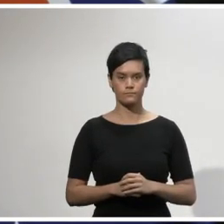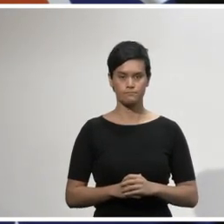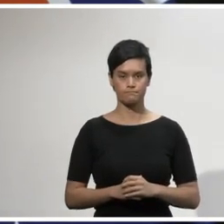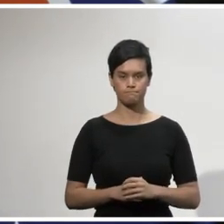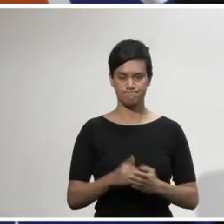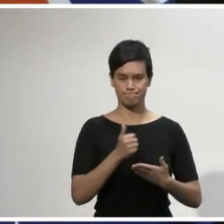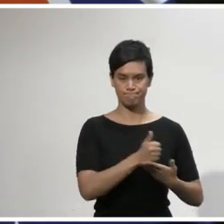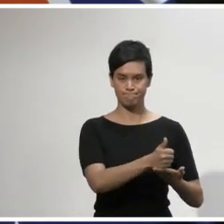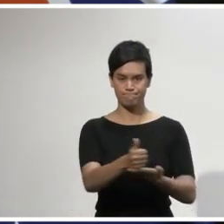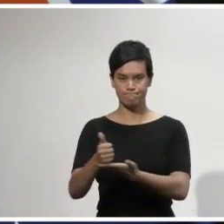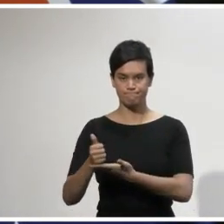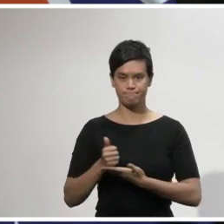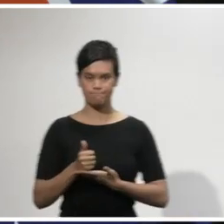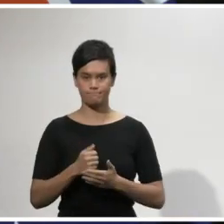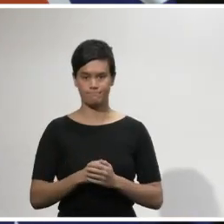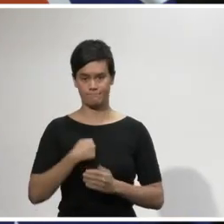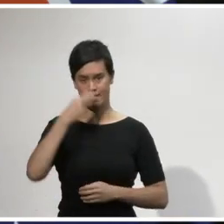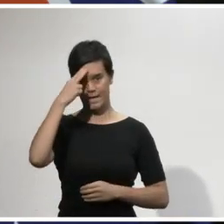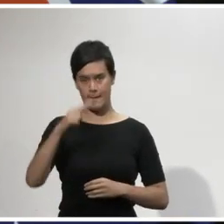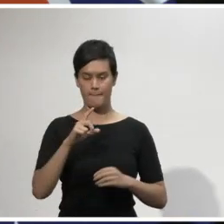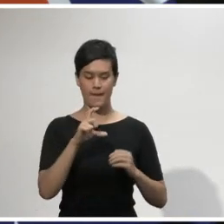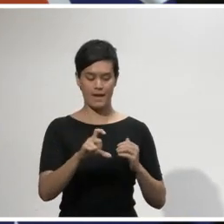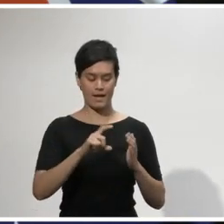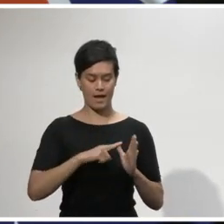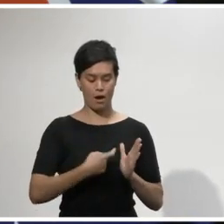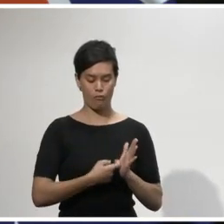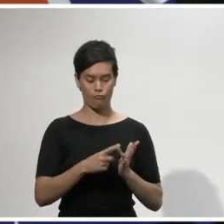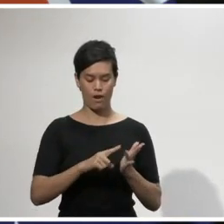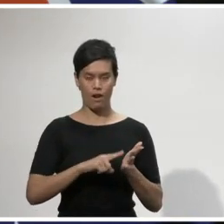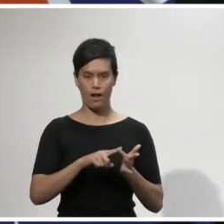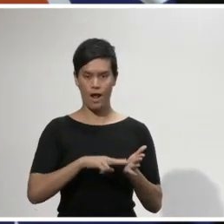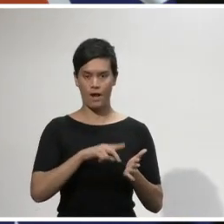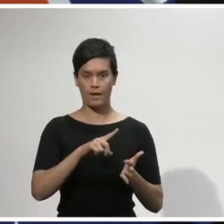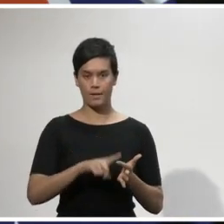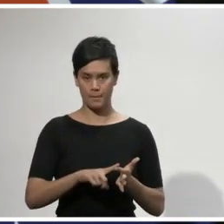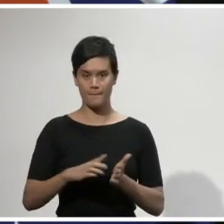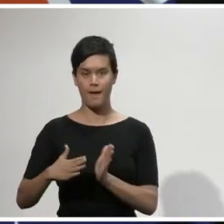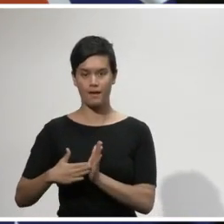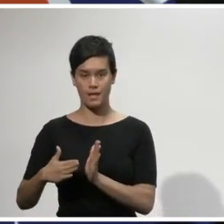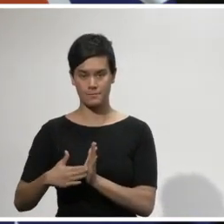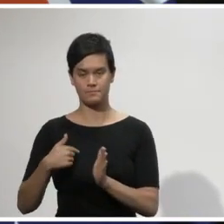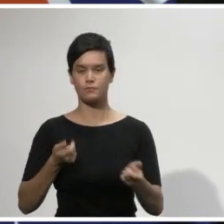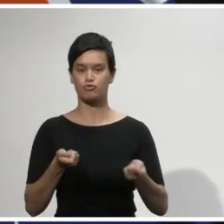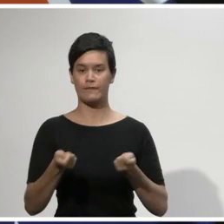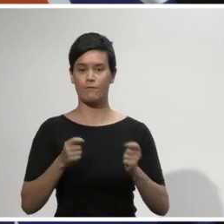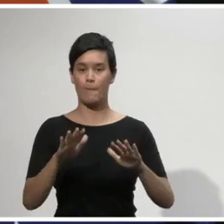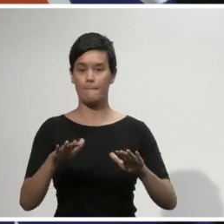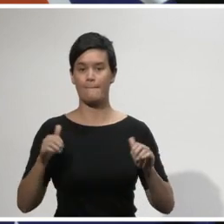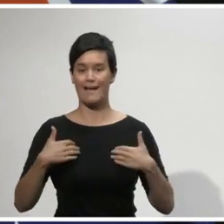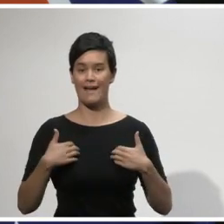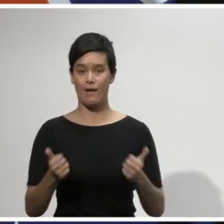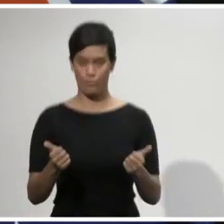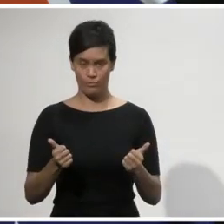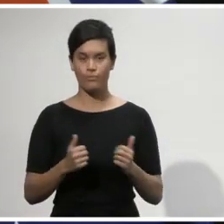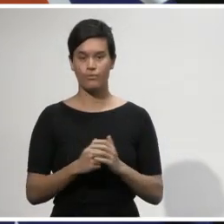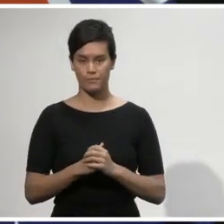Tēnā koutou katoa. My name's Caroline McElnay and I'm Director of Public Health at the Ministry of Health. I've just